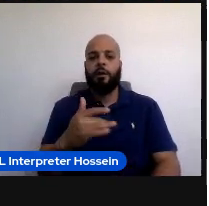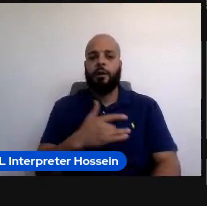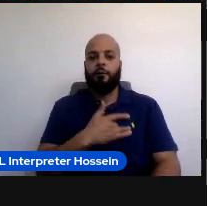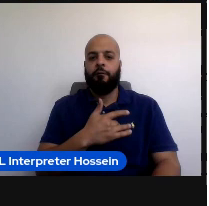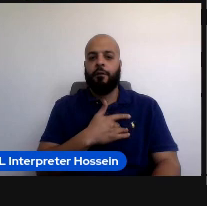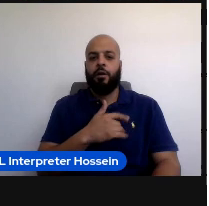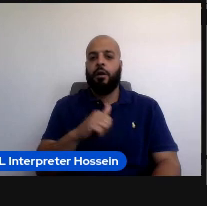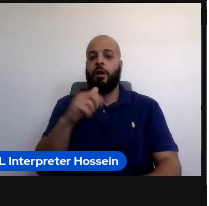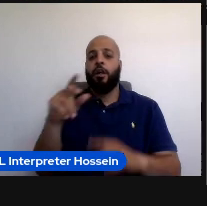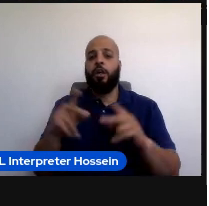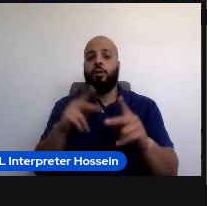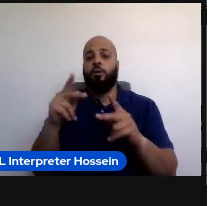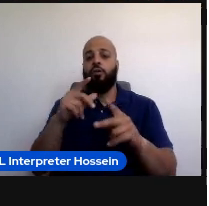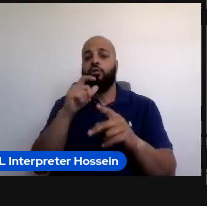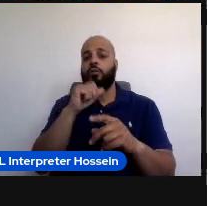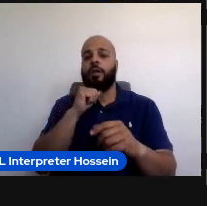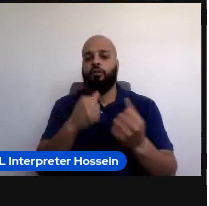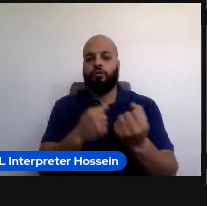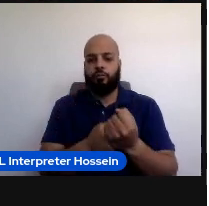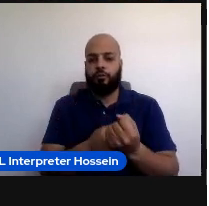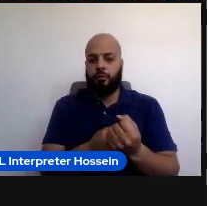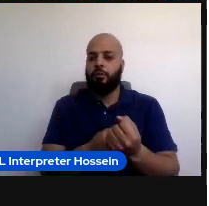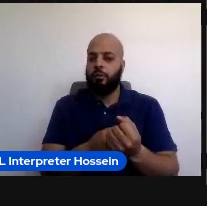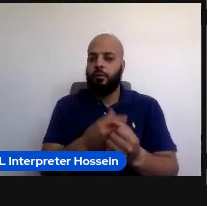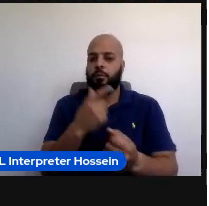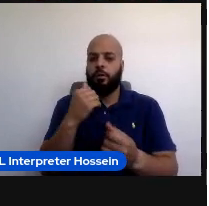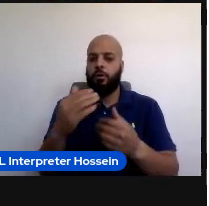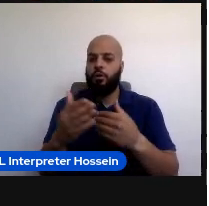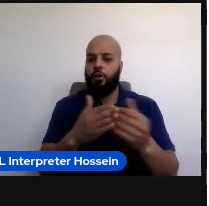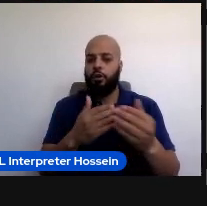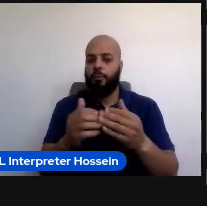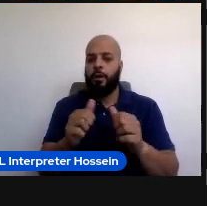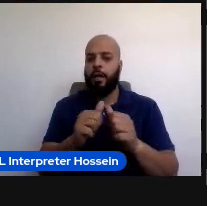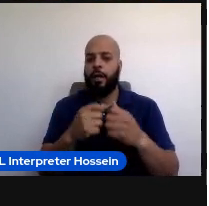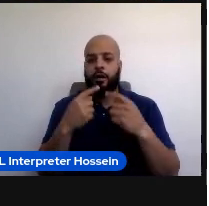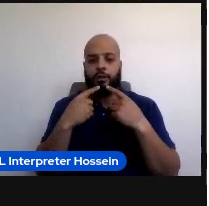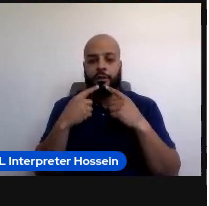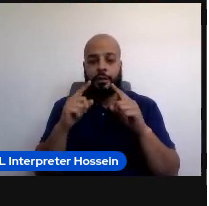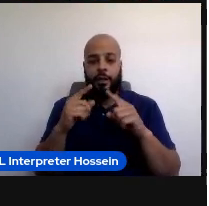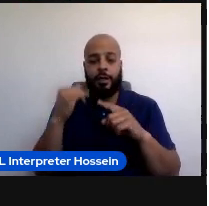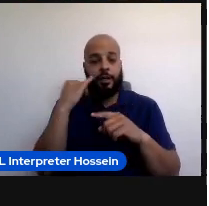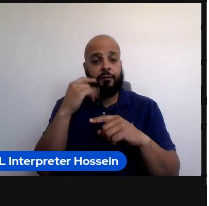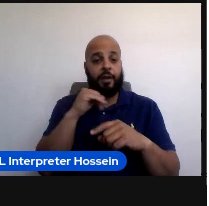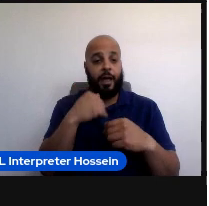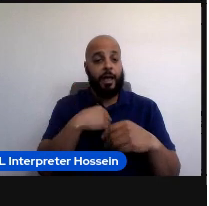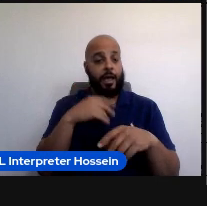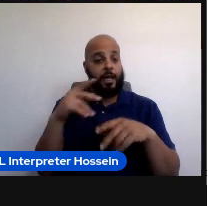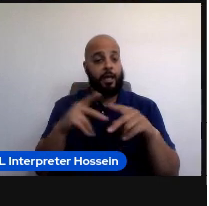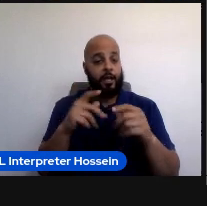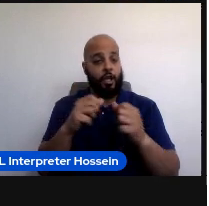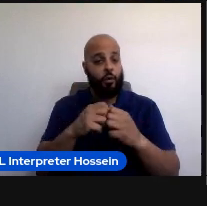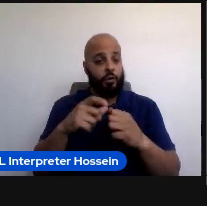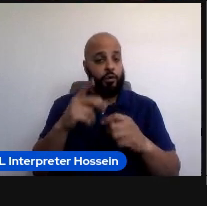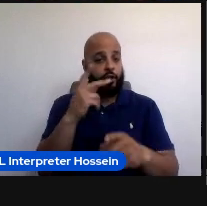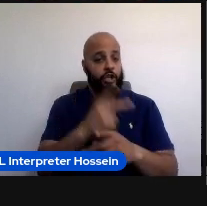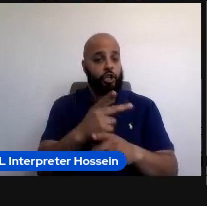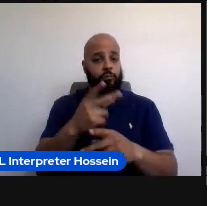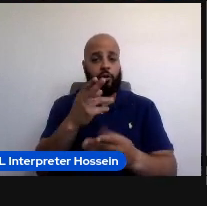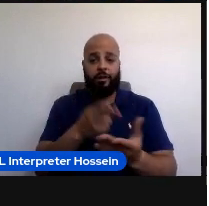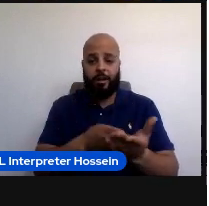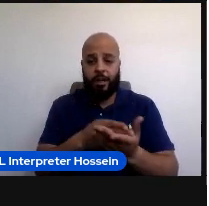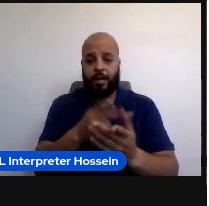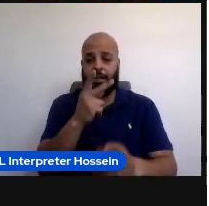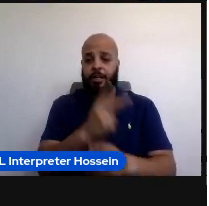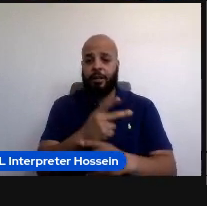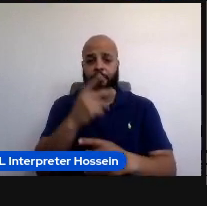you on this journey. Because no matter how successful you are, if you don't have people around you to kind of keep you honest, to keep you